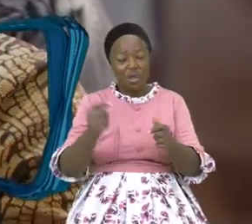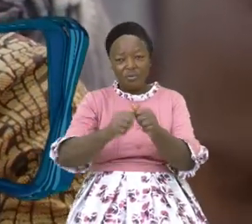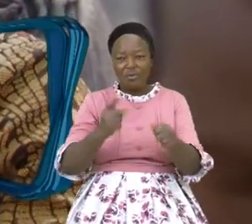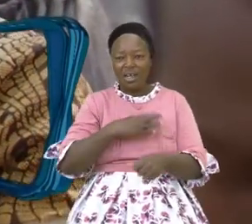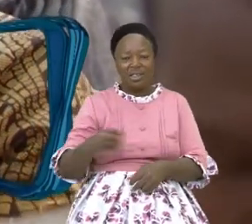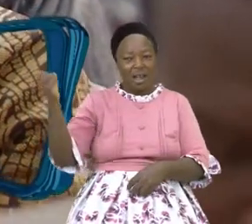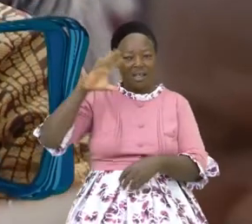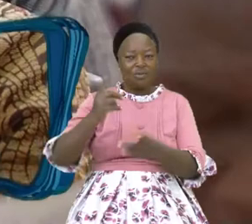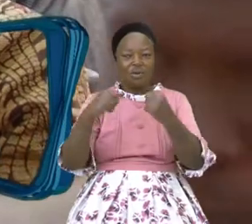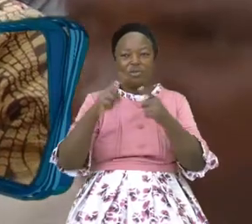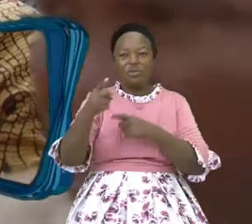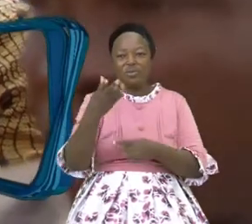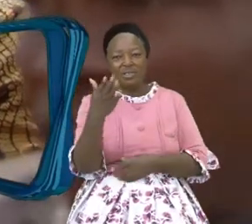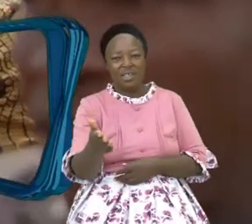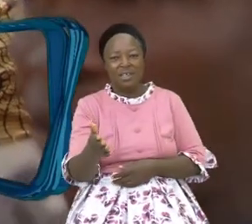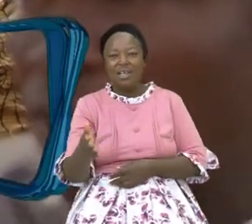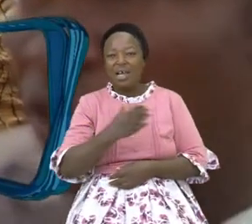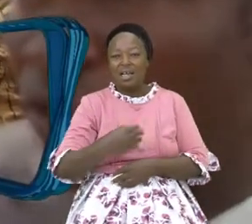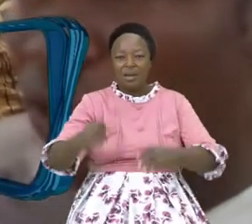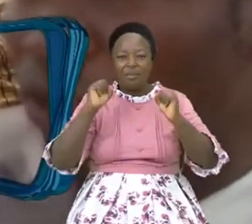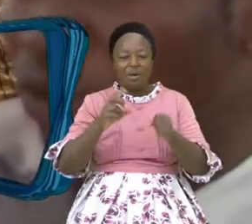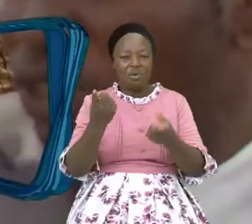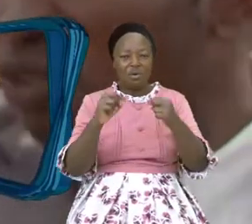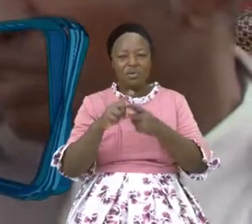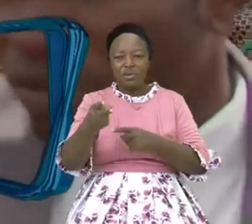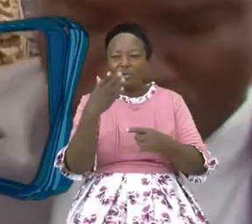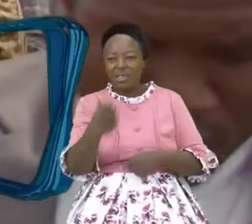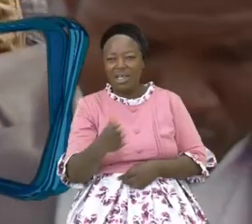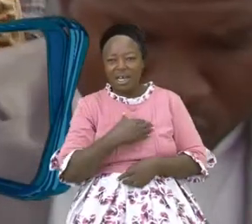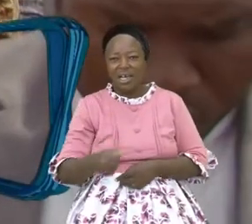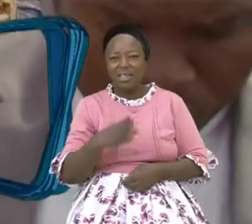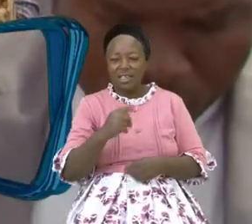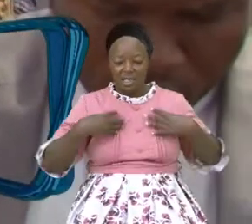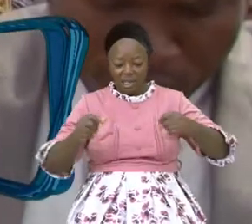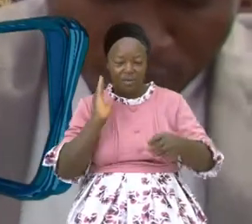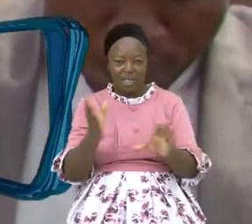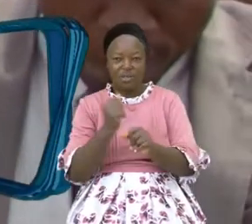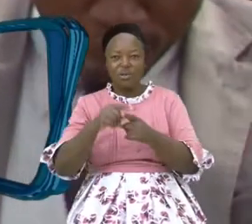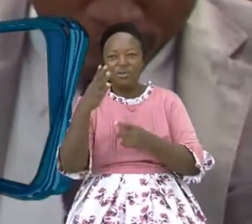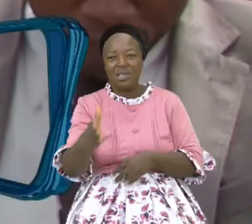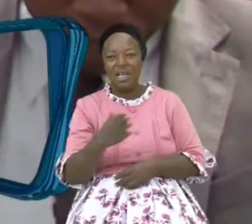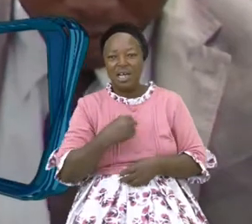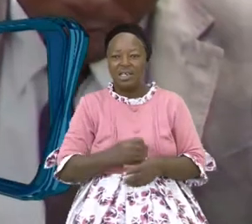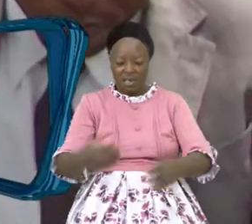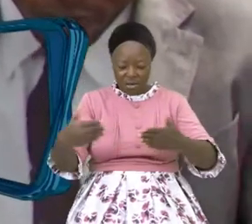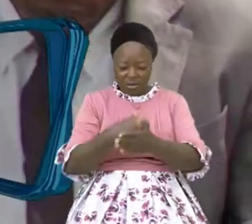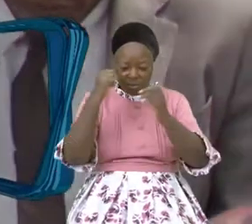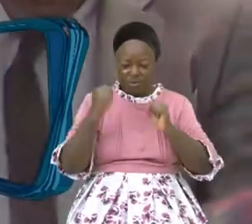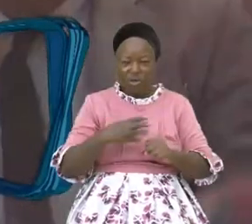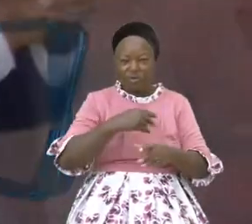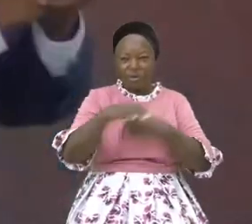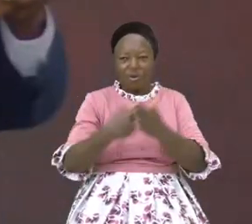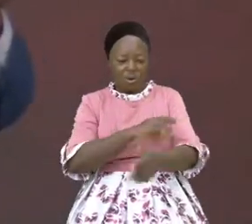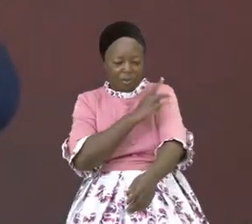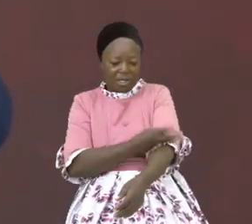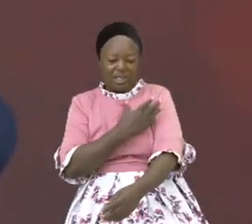will come to you there. And the power will get to you there, and the healing will get to you there, and the new strength of the Almighty